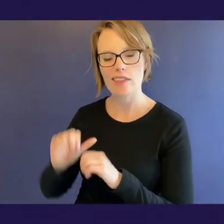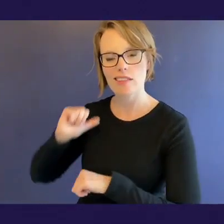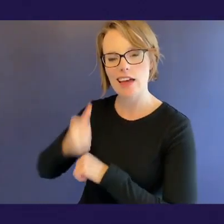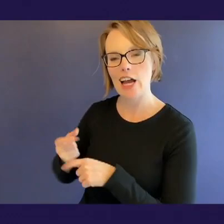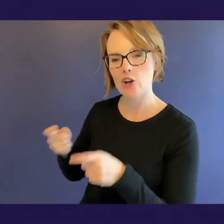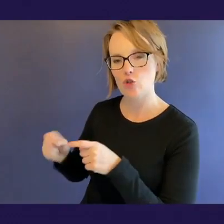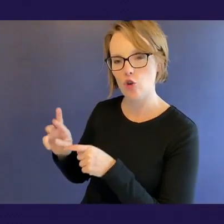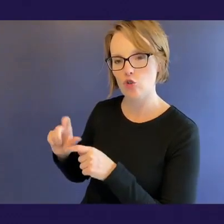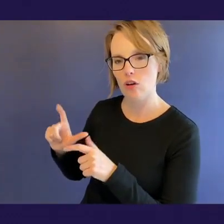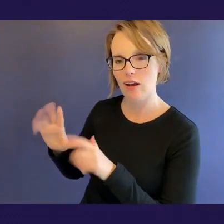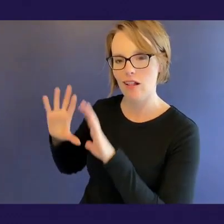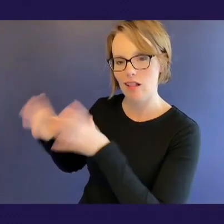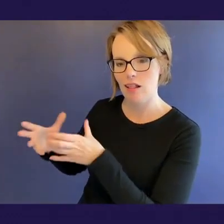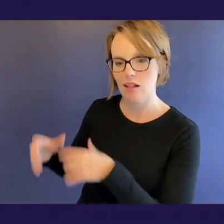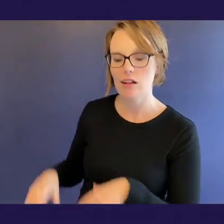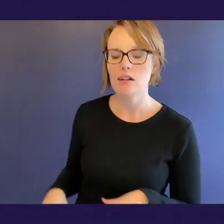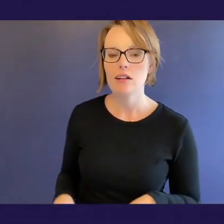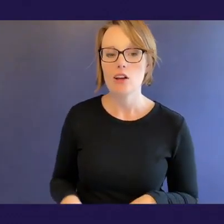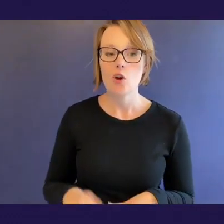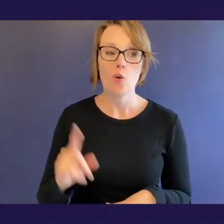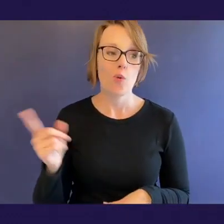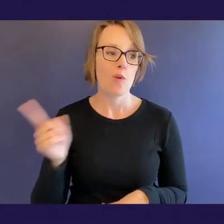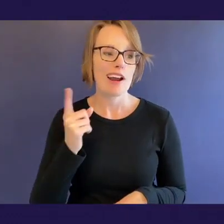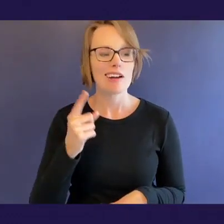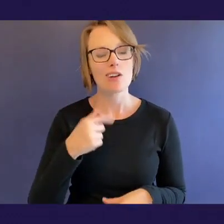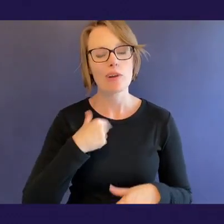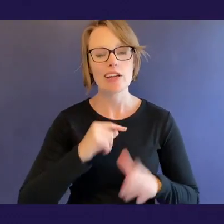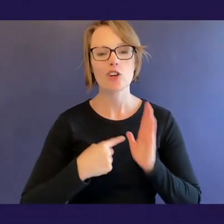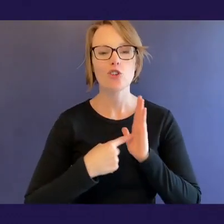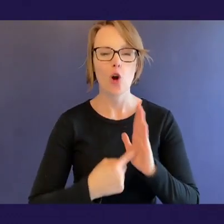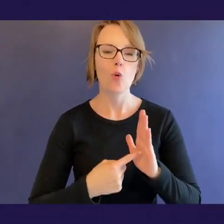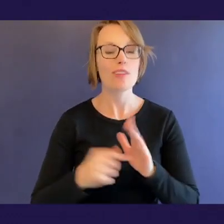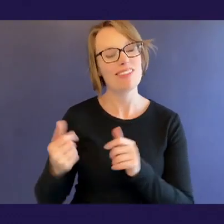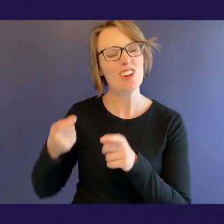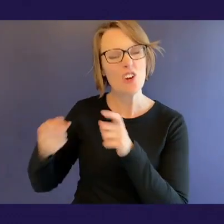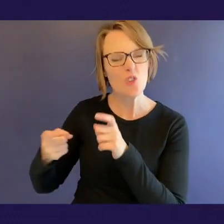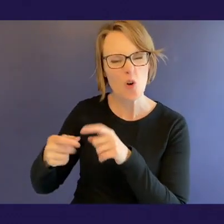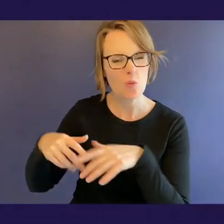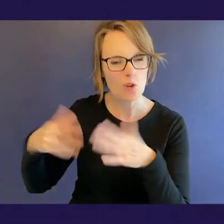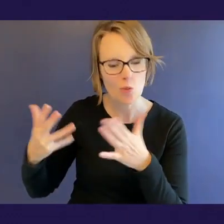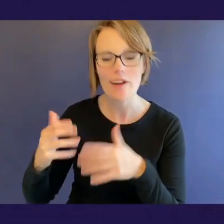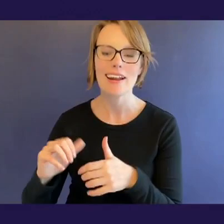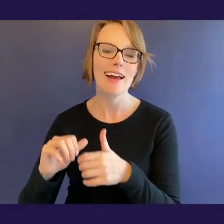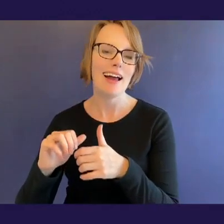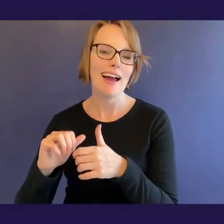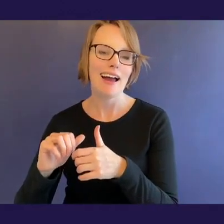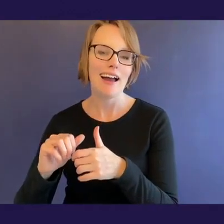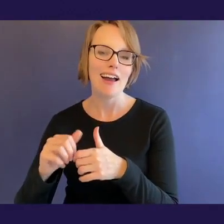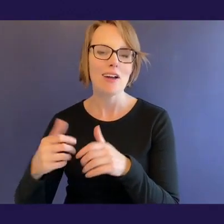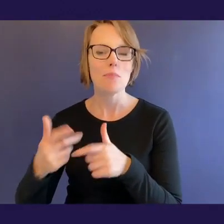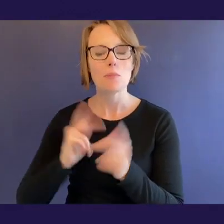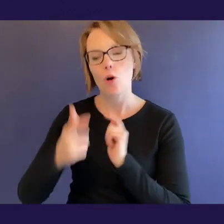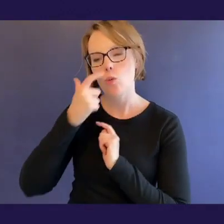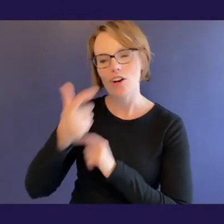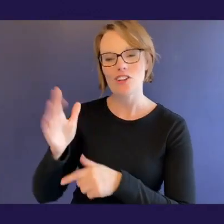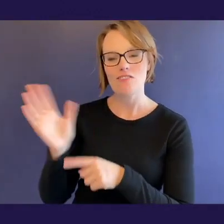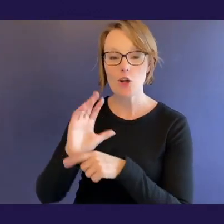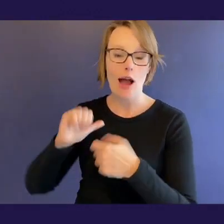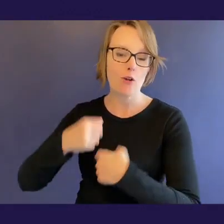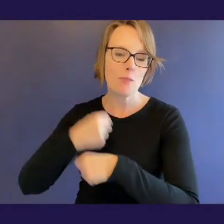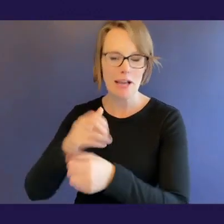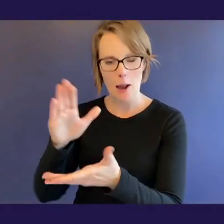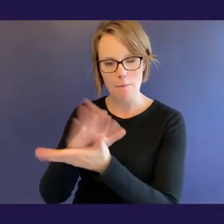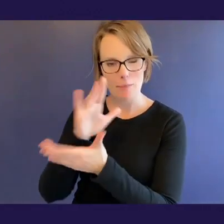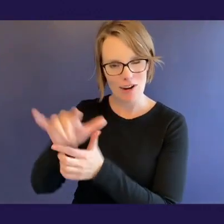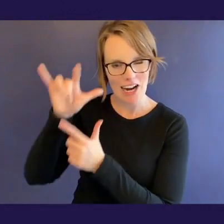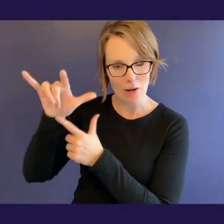watched a how to make a paper airplane as the control. Also very informative for anybody interested. And what we found was